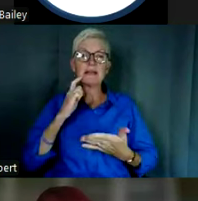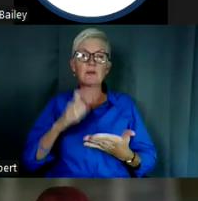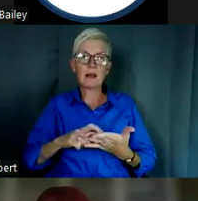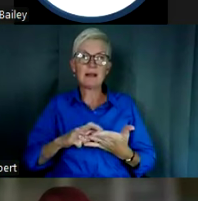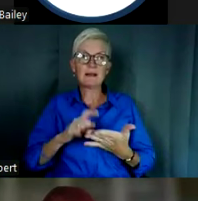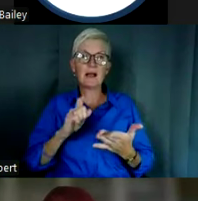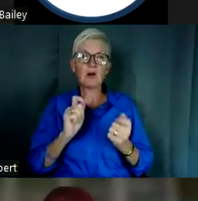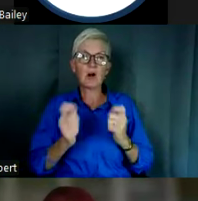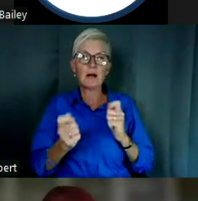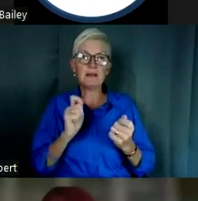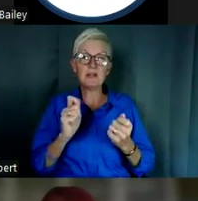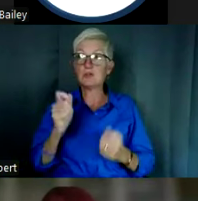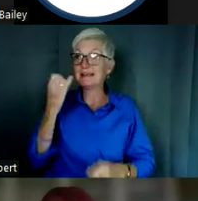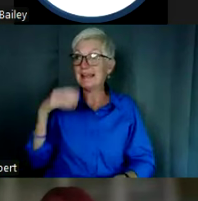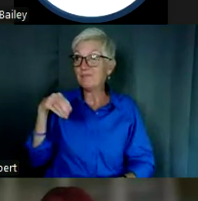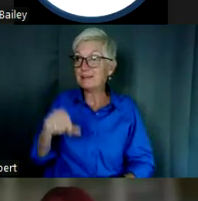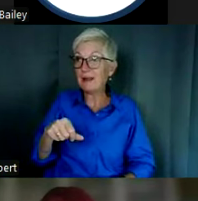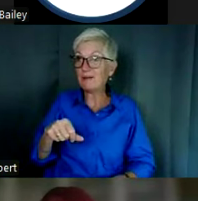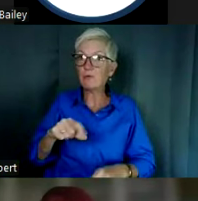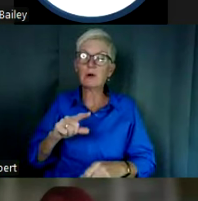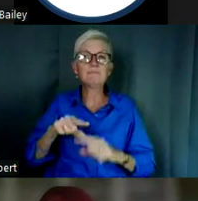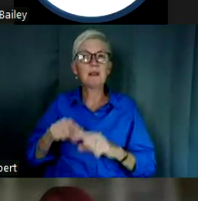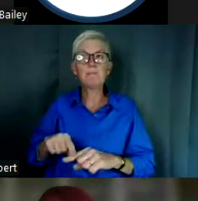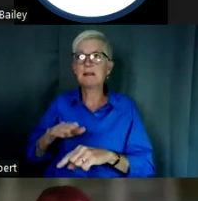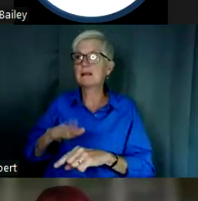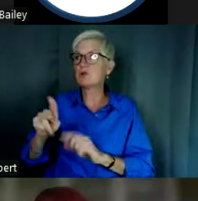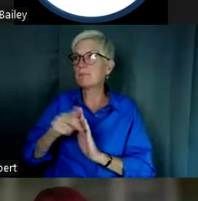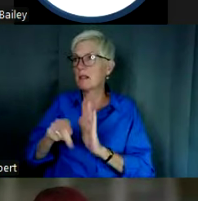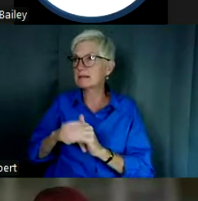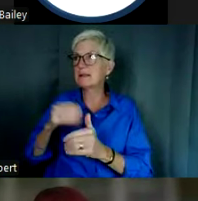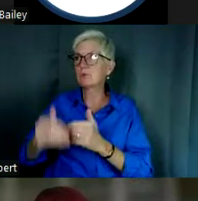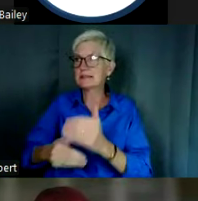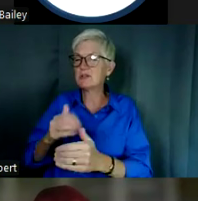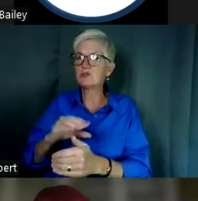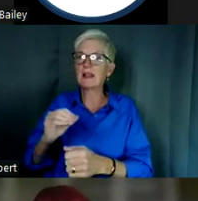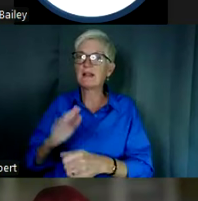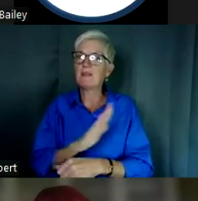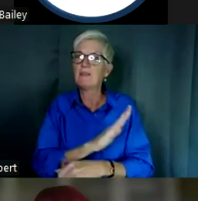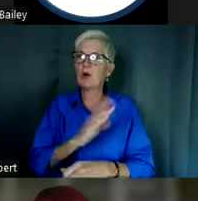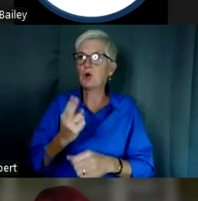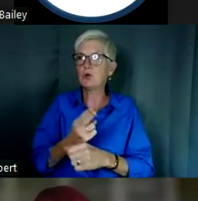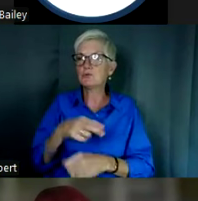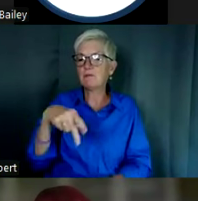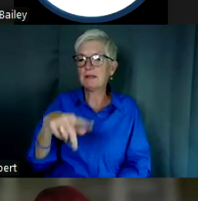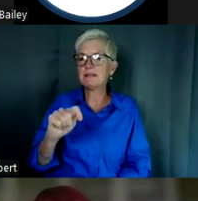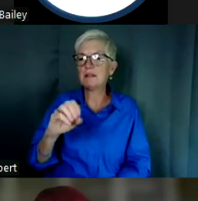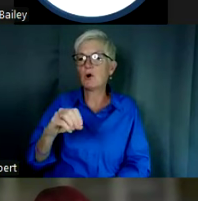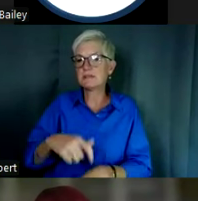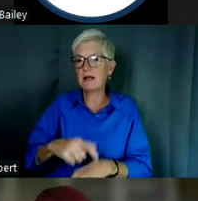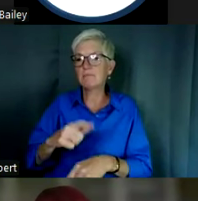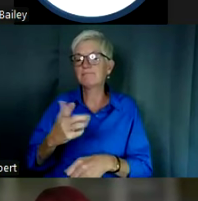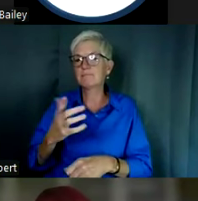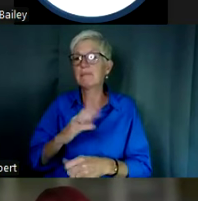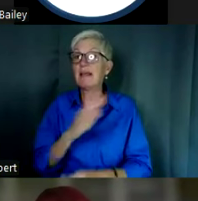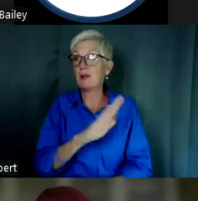it's paid for is based on your policies and procedures in their use of PTO time, et cetera, and their eligibility